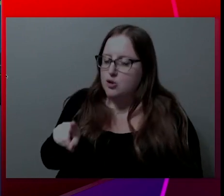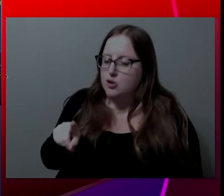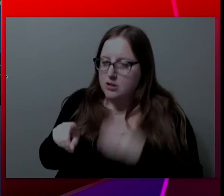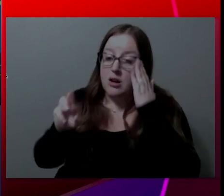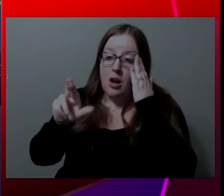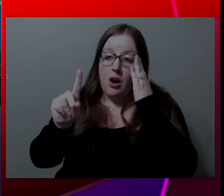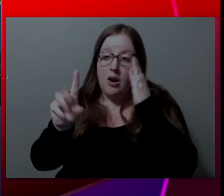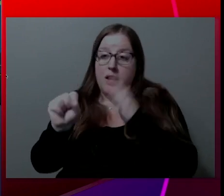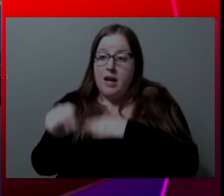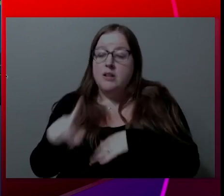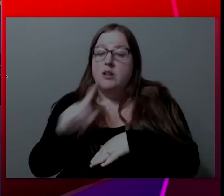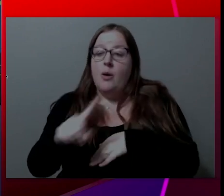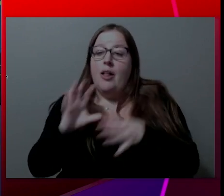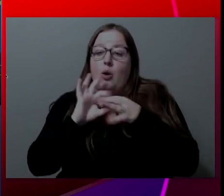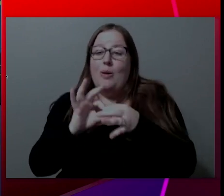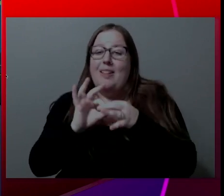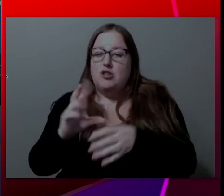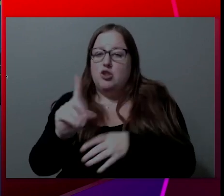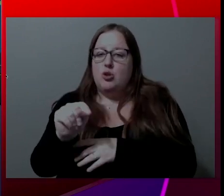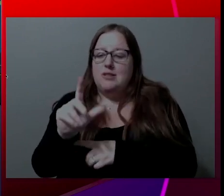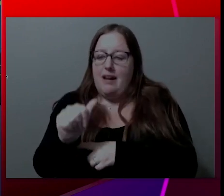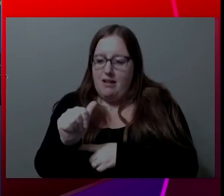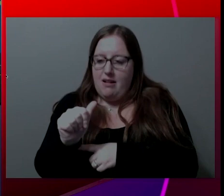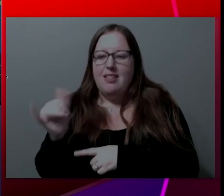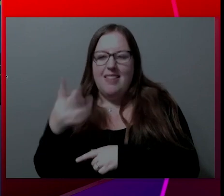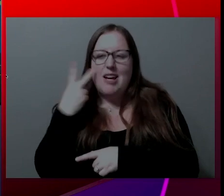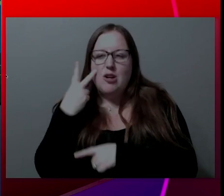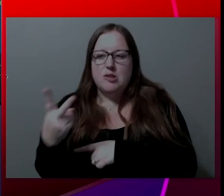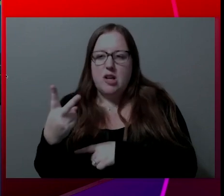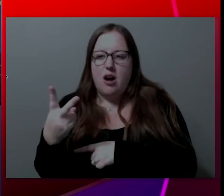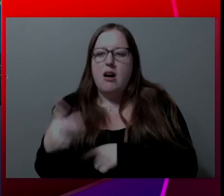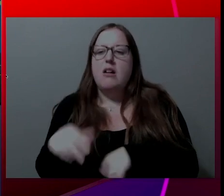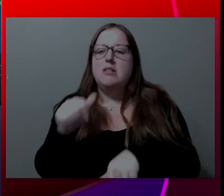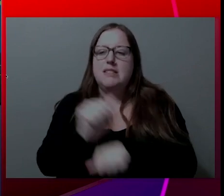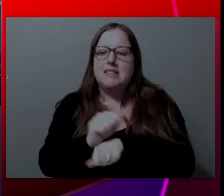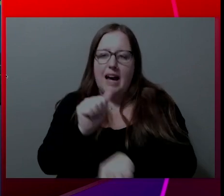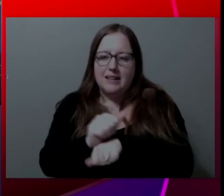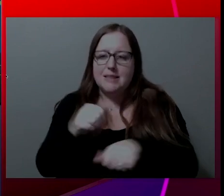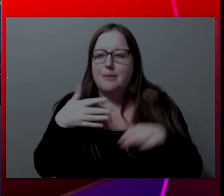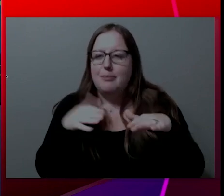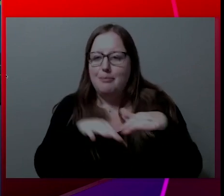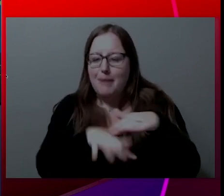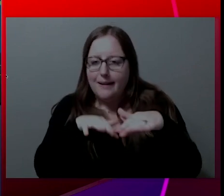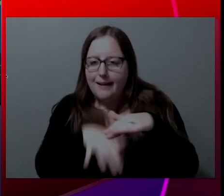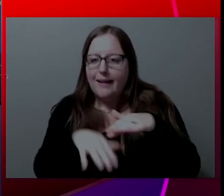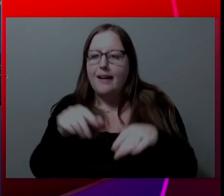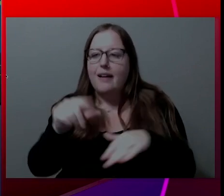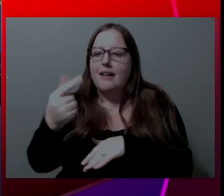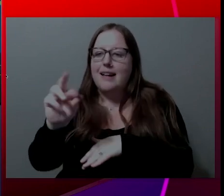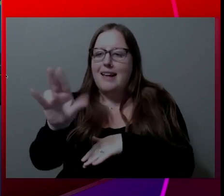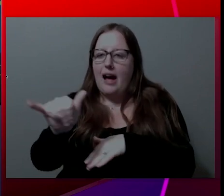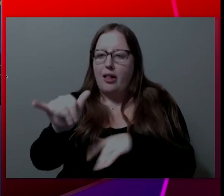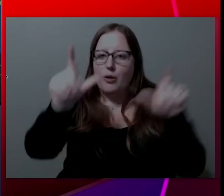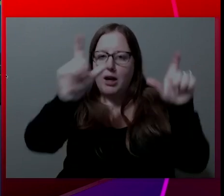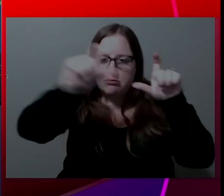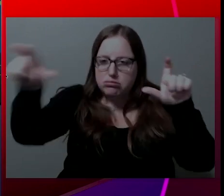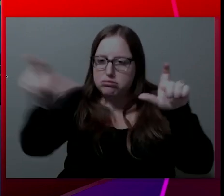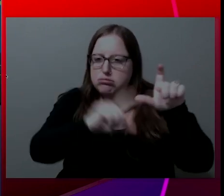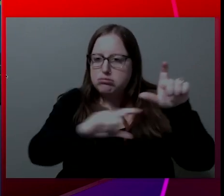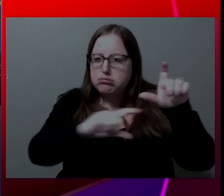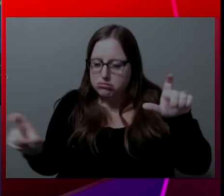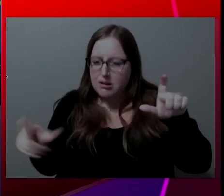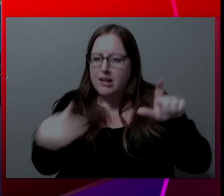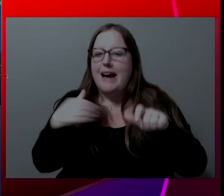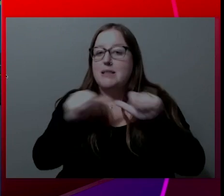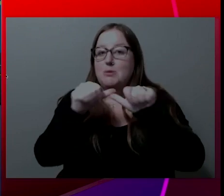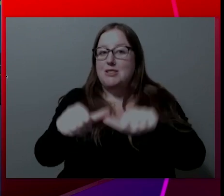is mainly relational data. Like you saw, the task data, task metadata, your gallery view, which stores like persistent data that